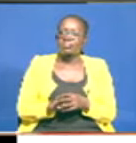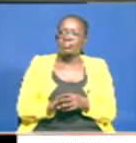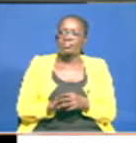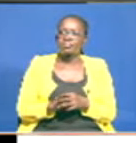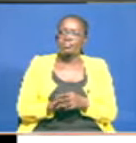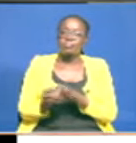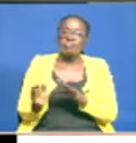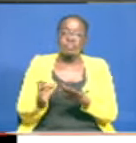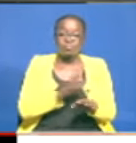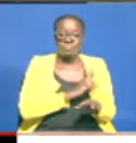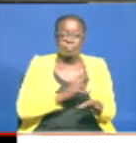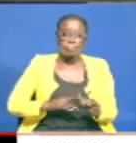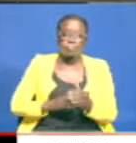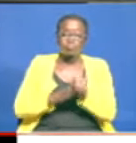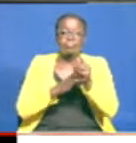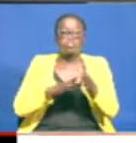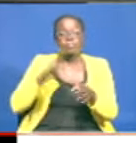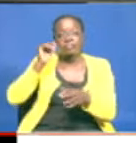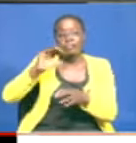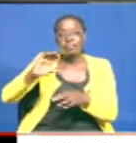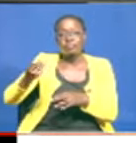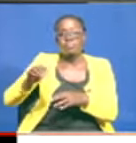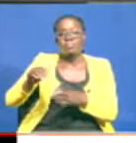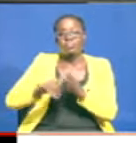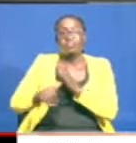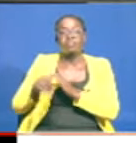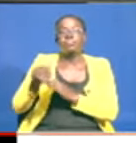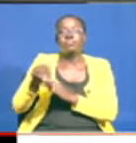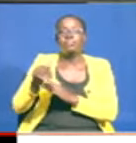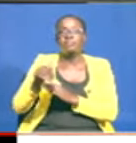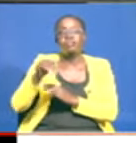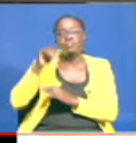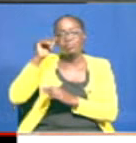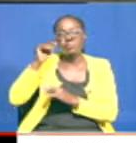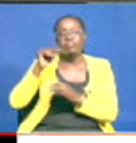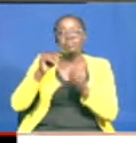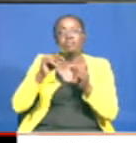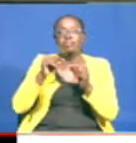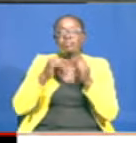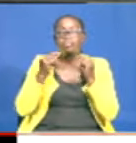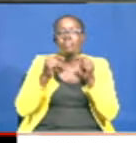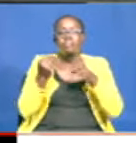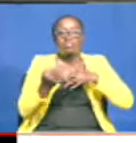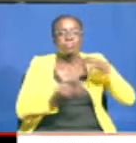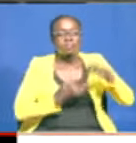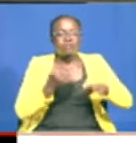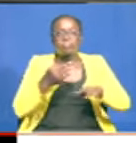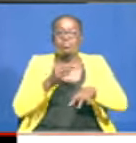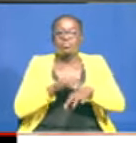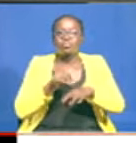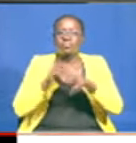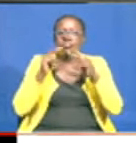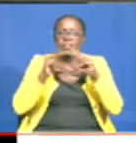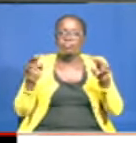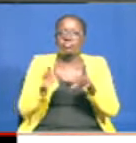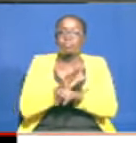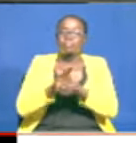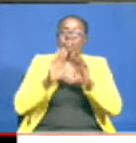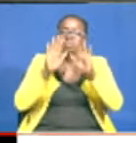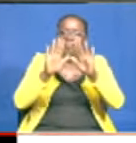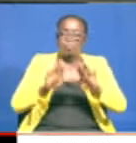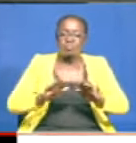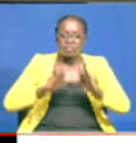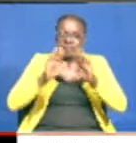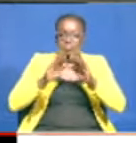Religious leaders in Mombasa County under the umbrella of Mombasa Pastors Fellowship have called for peaceful campaigns ahead of the